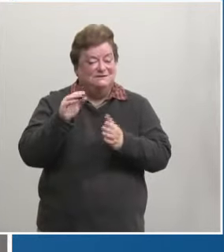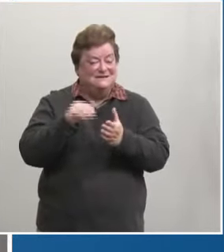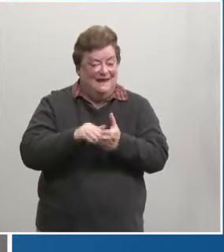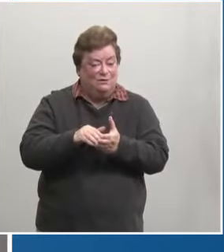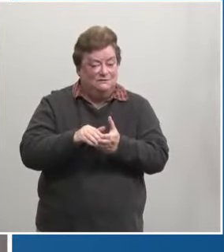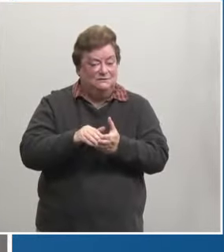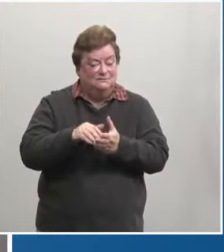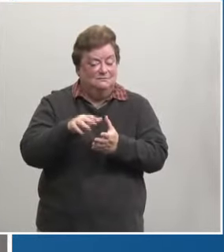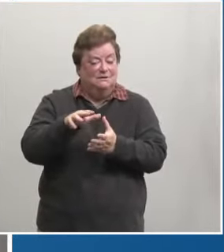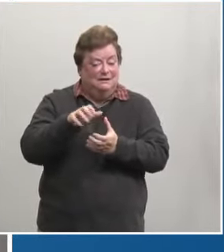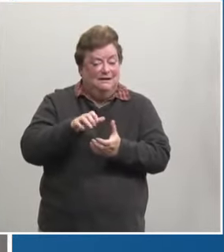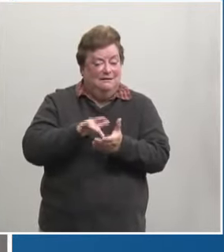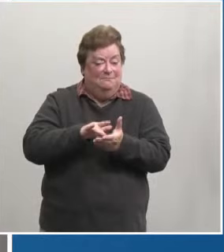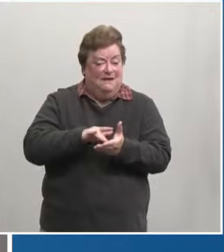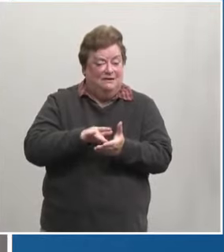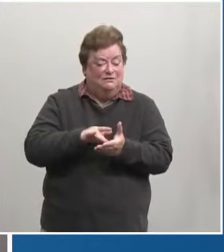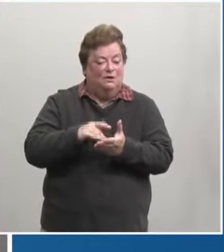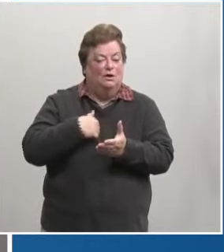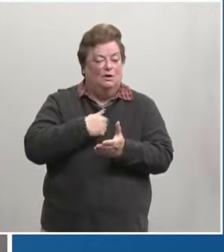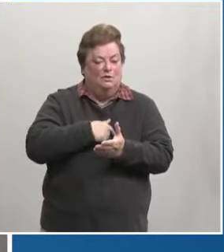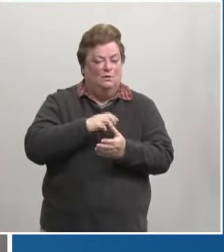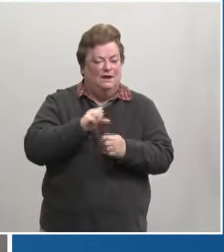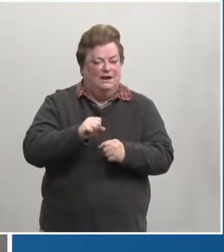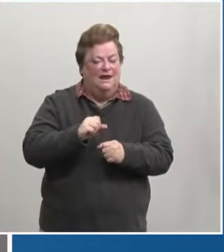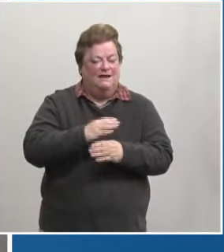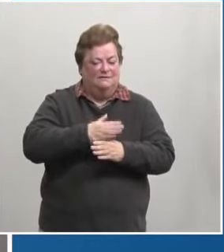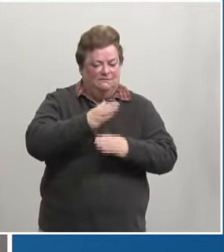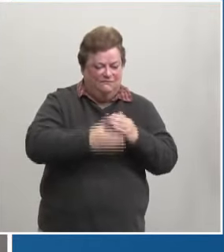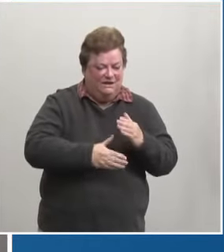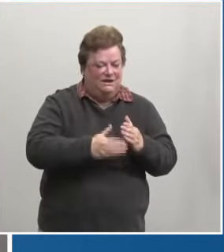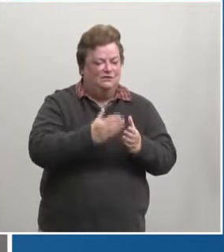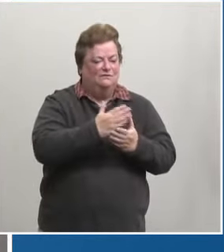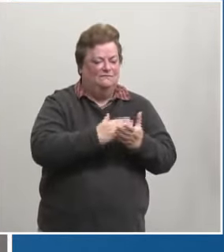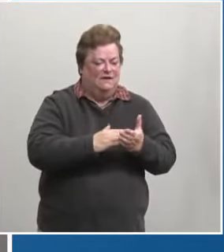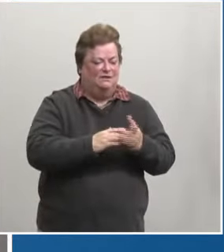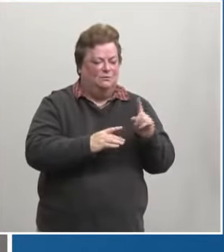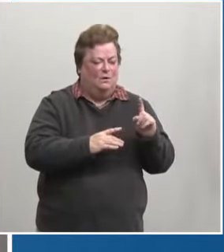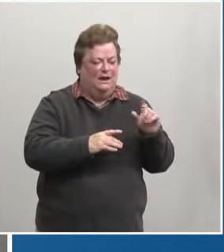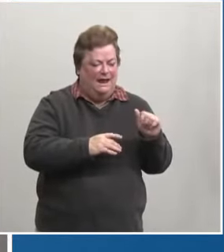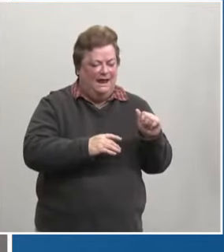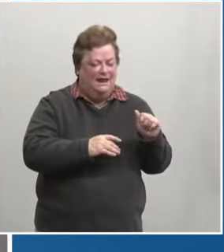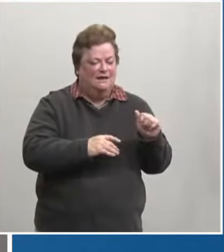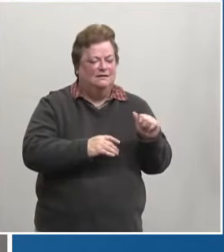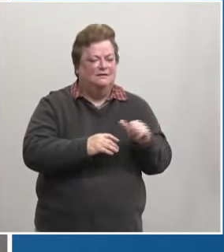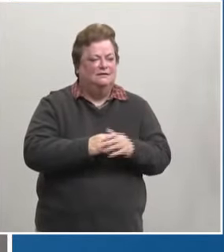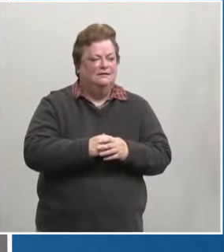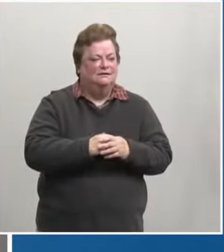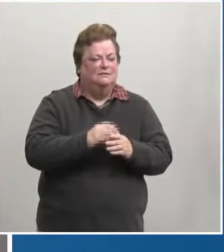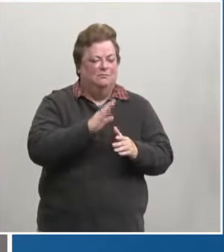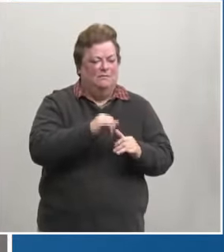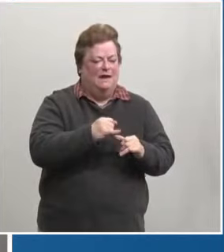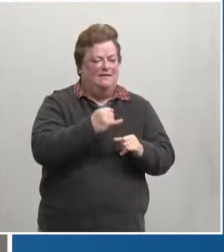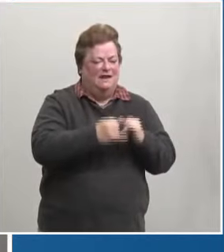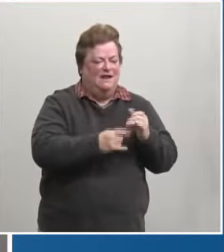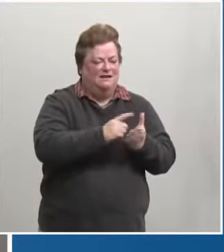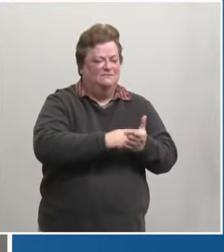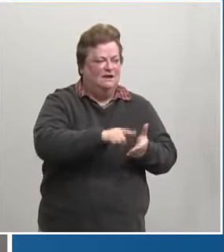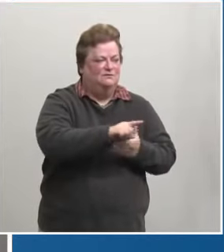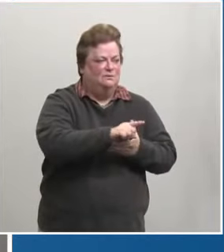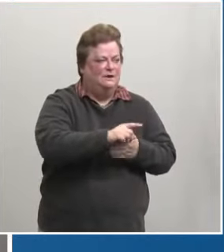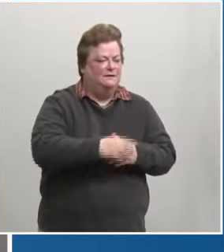doses, we would be able to work through and complete phase 1A by the end of next